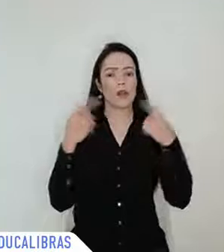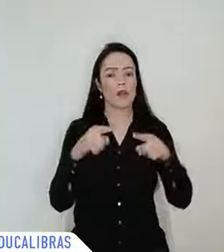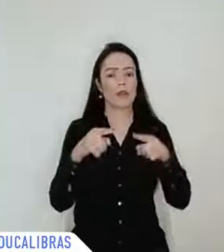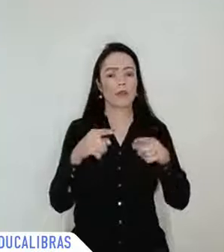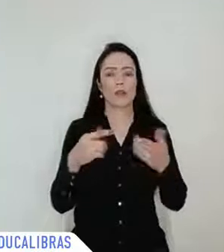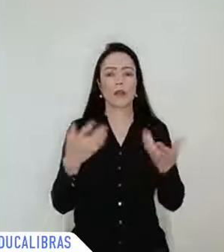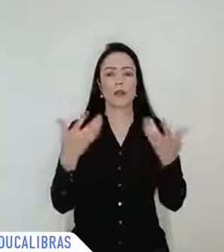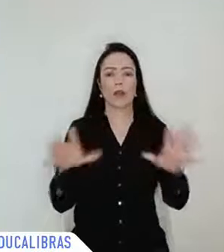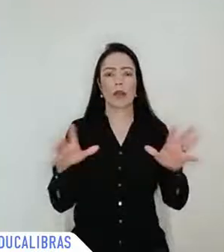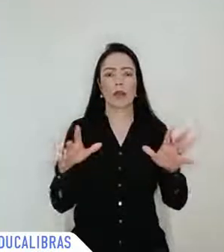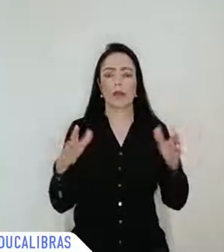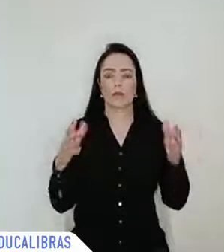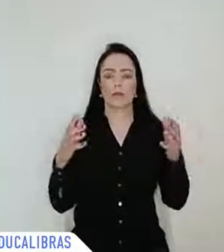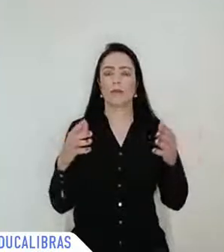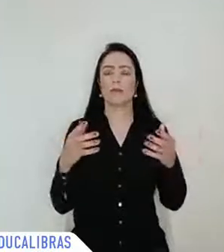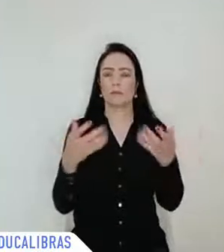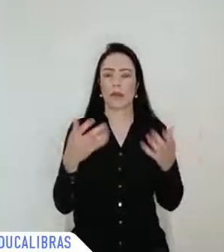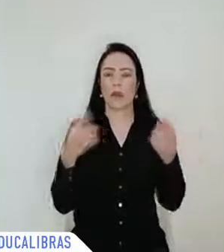in the past